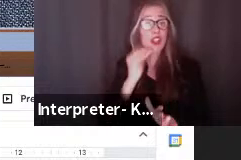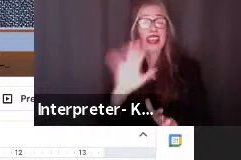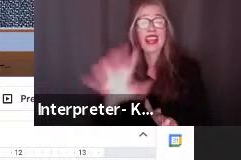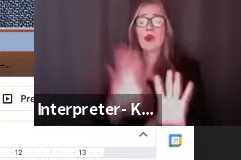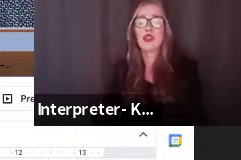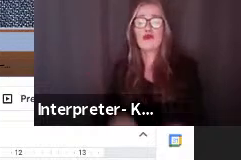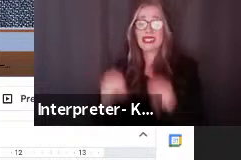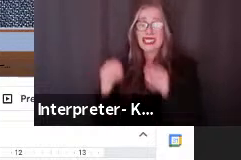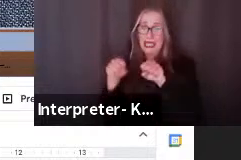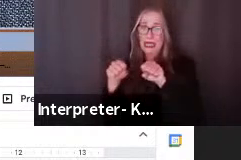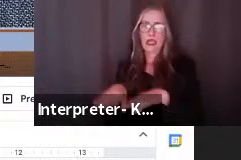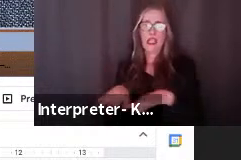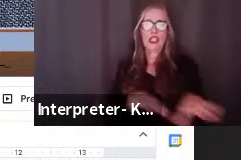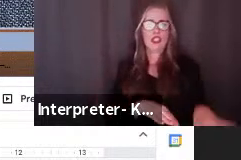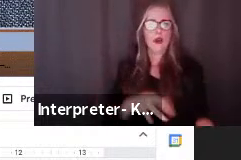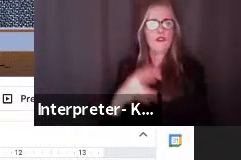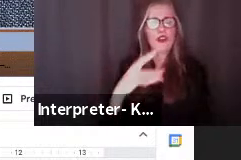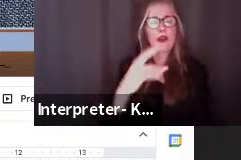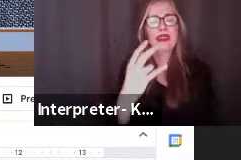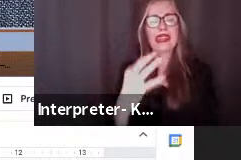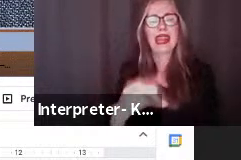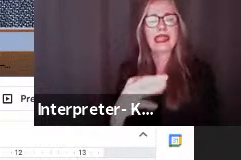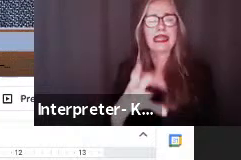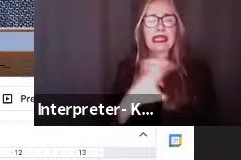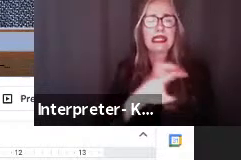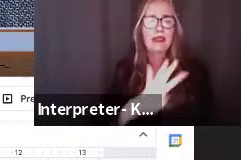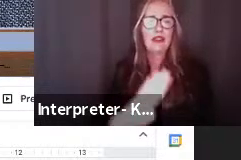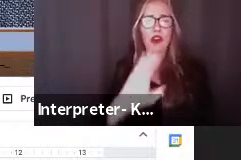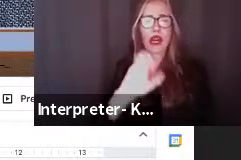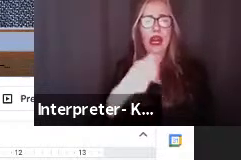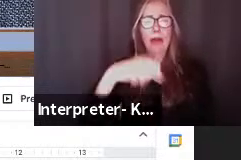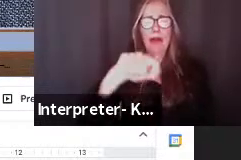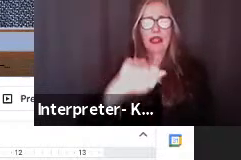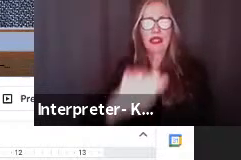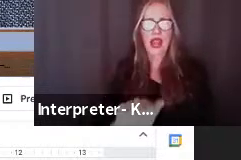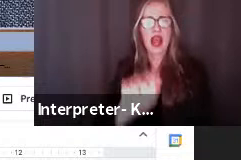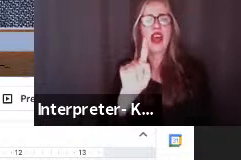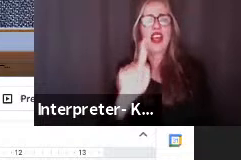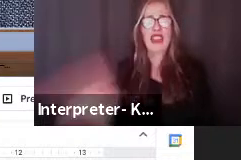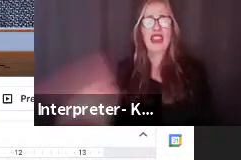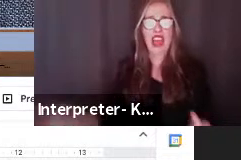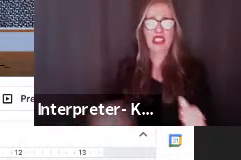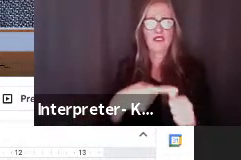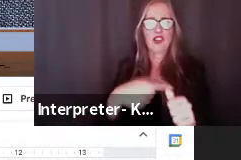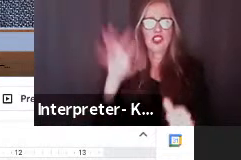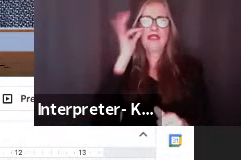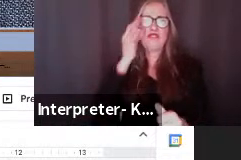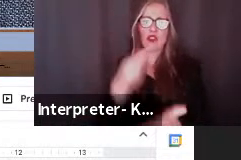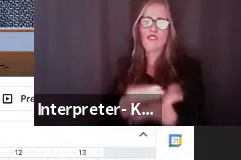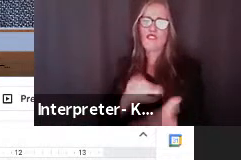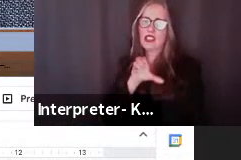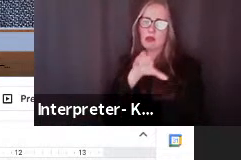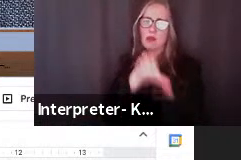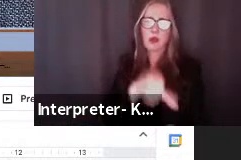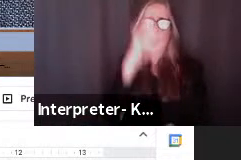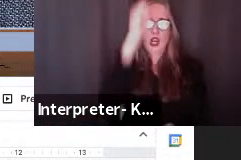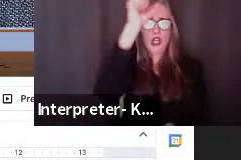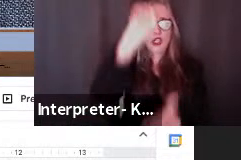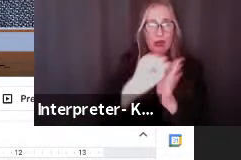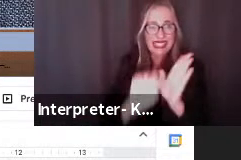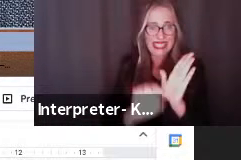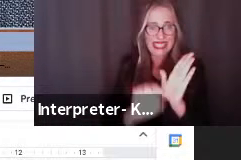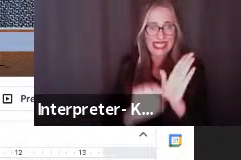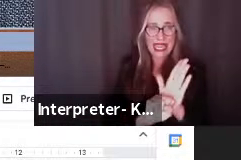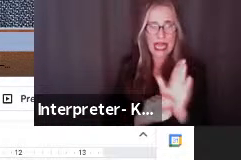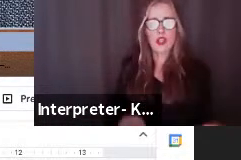we get the child abuse and protection and treatment act which is the first time we're really having big federal funds coming into states who usually hold jurisdiction